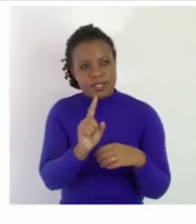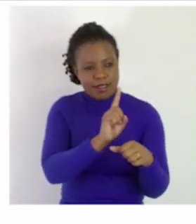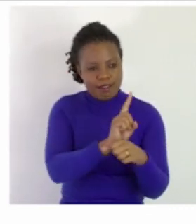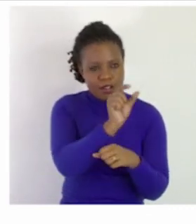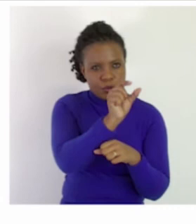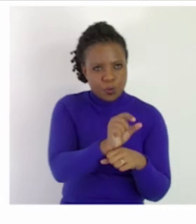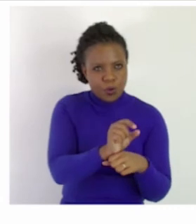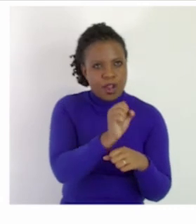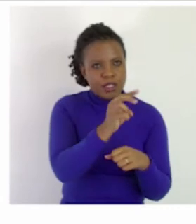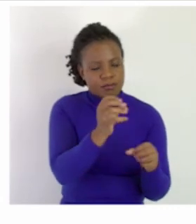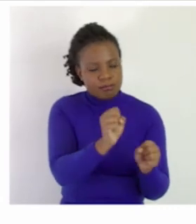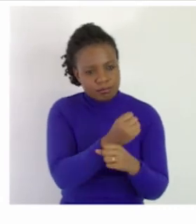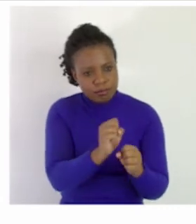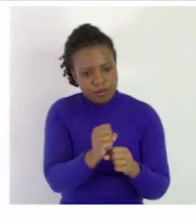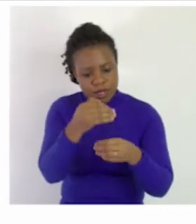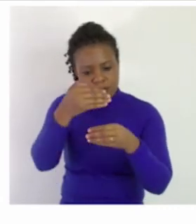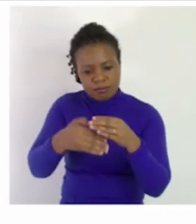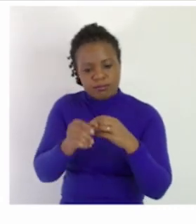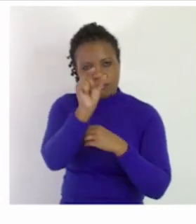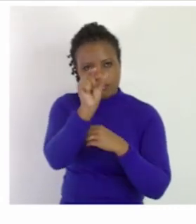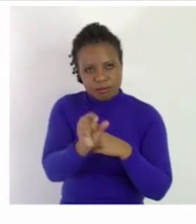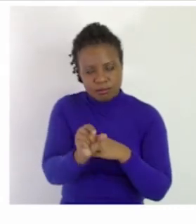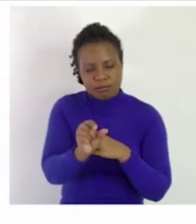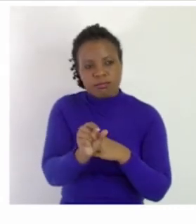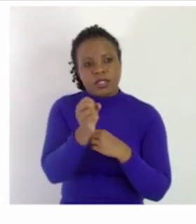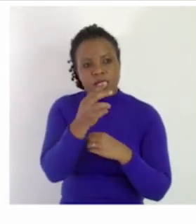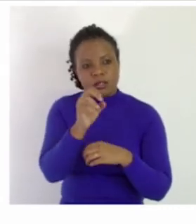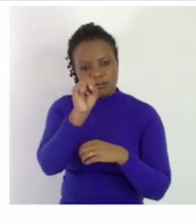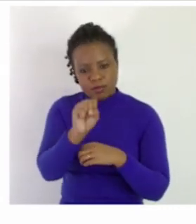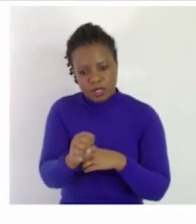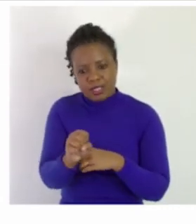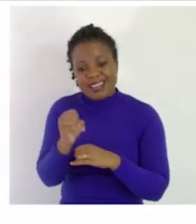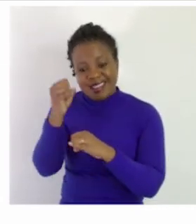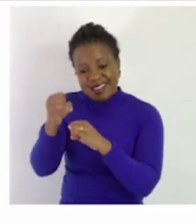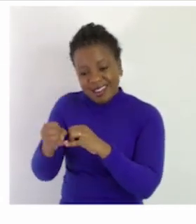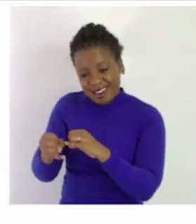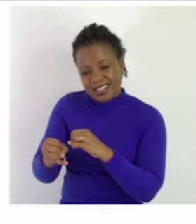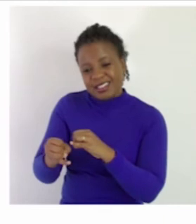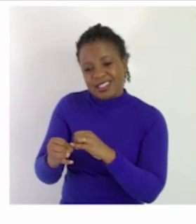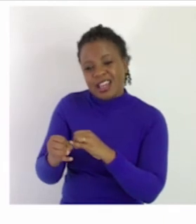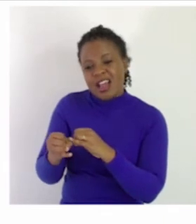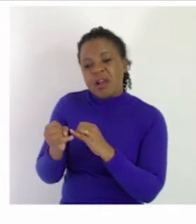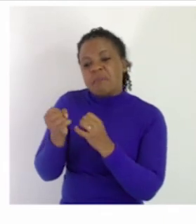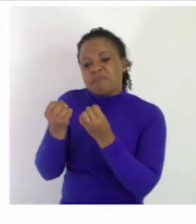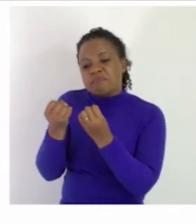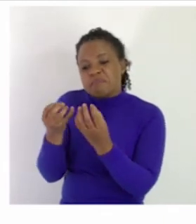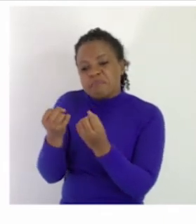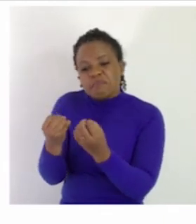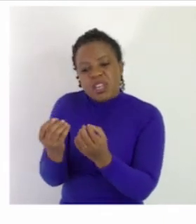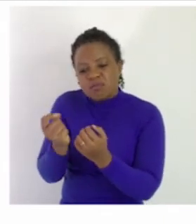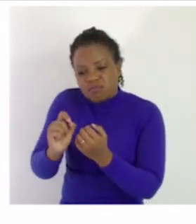nouns. And then where we have countable nouns, you need to write the plural form